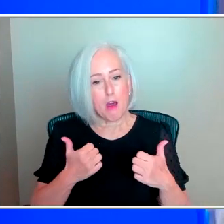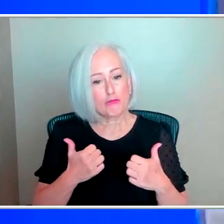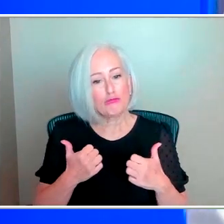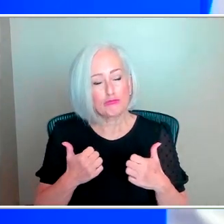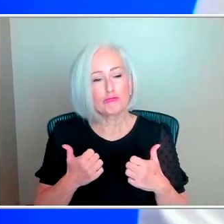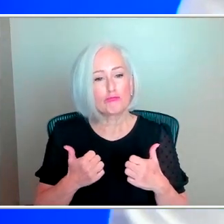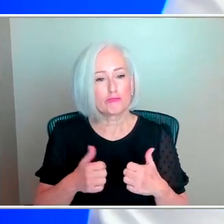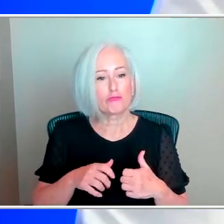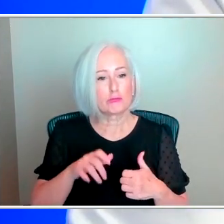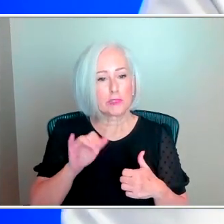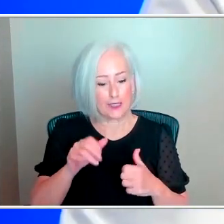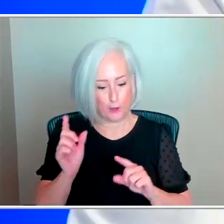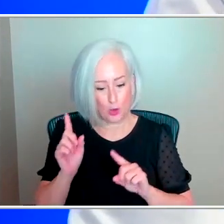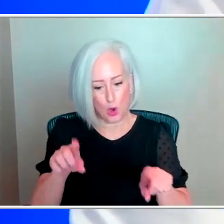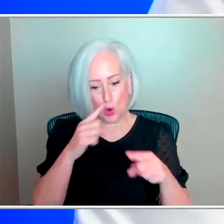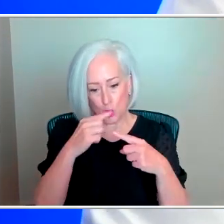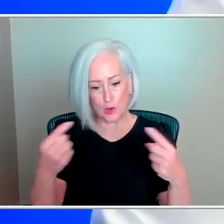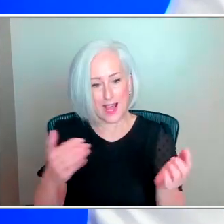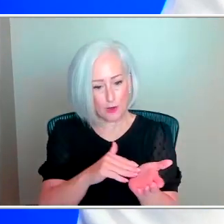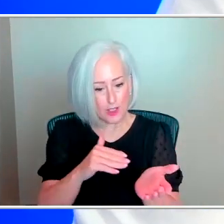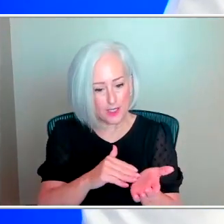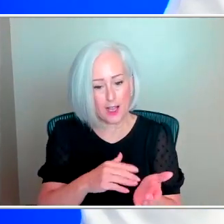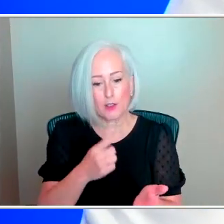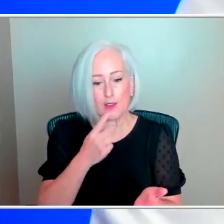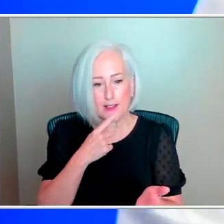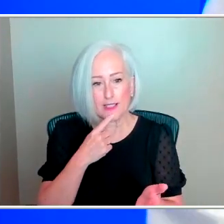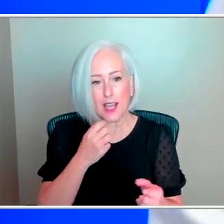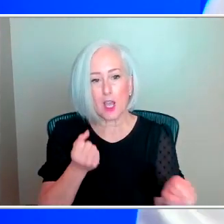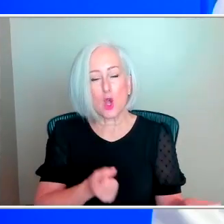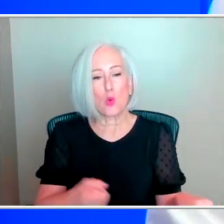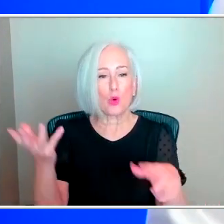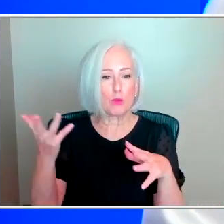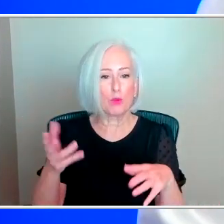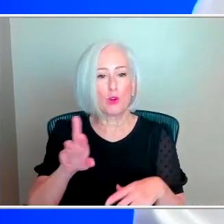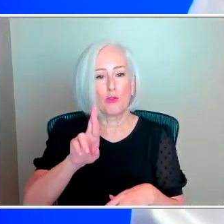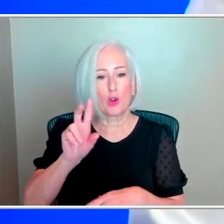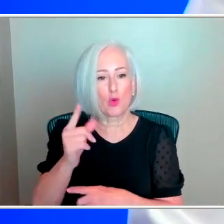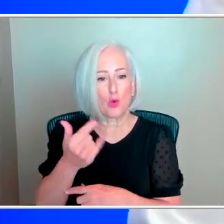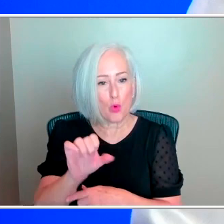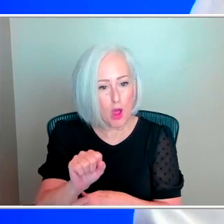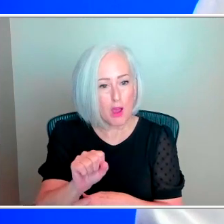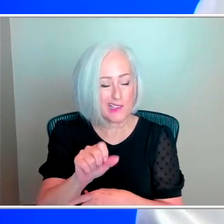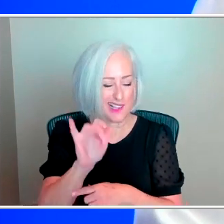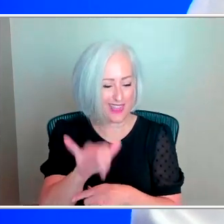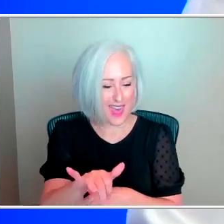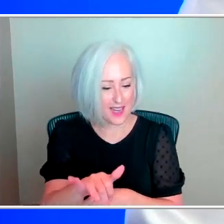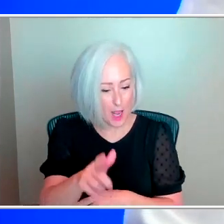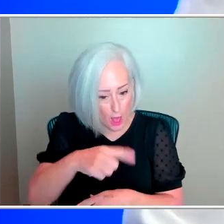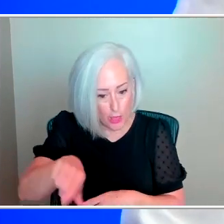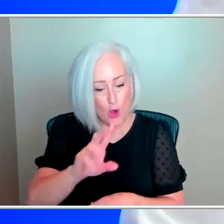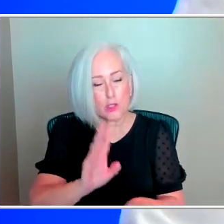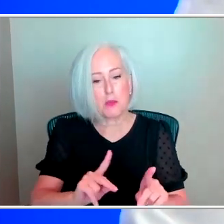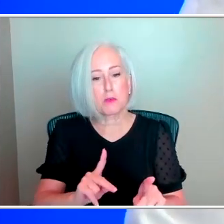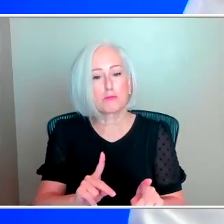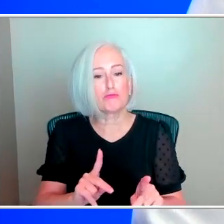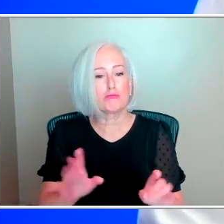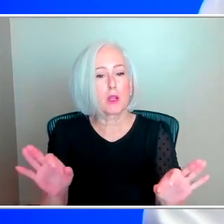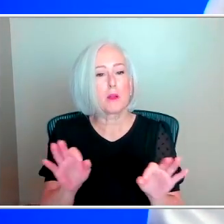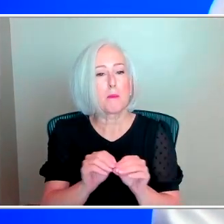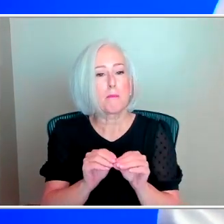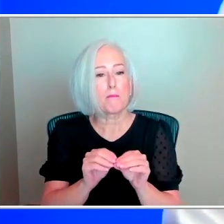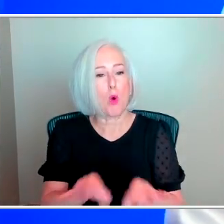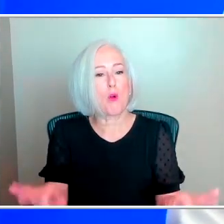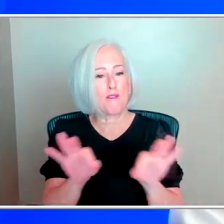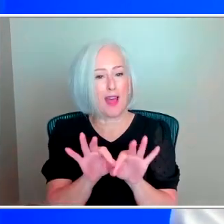go to an allergist, they tell you to take the rugs out, you do this. I think that population, they have more value. In terms of the average